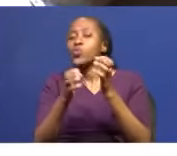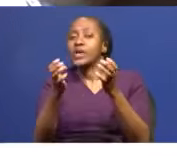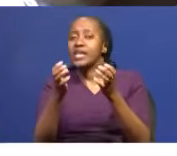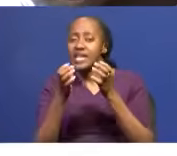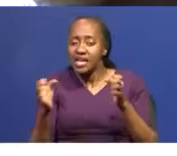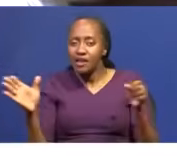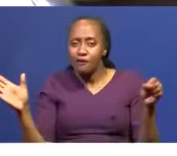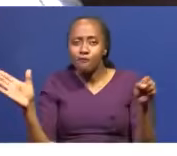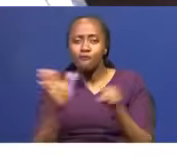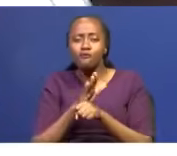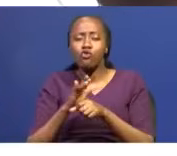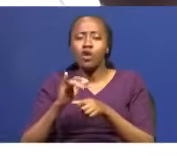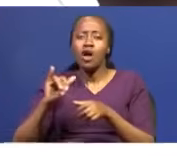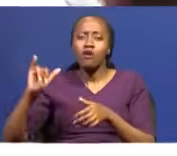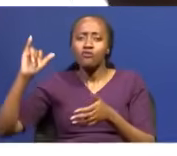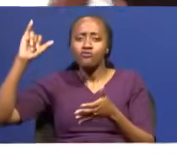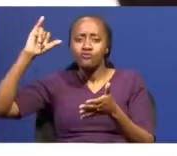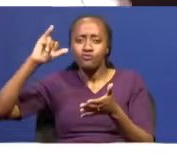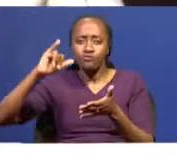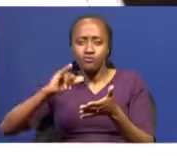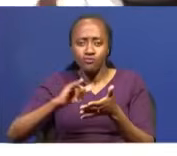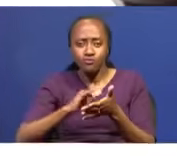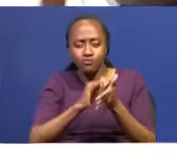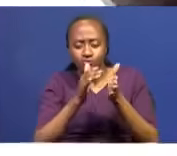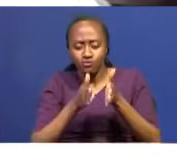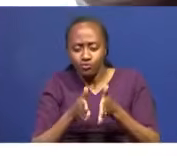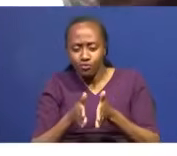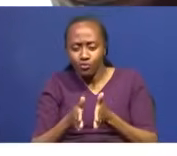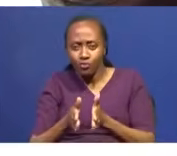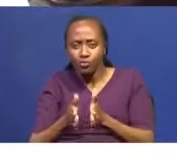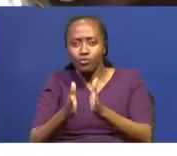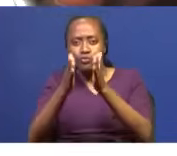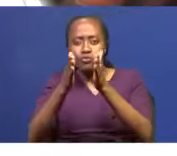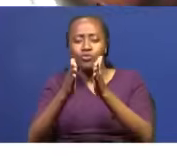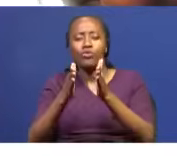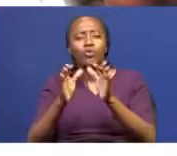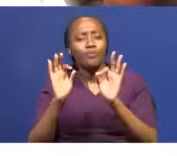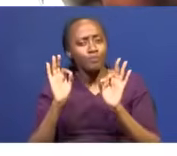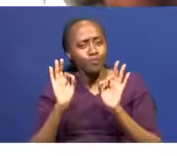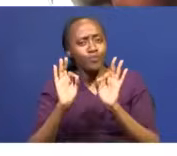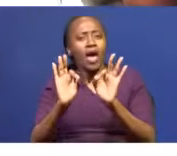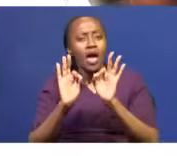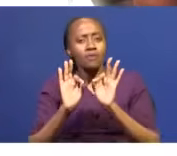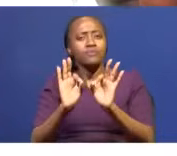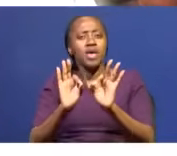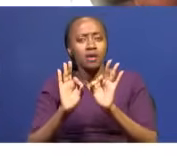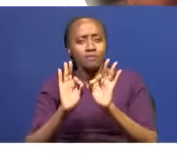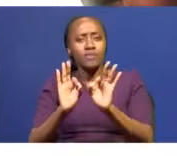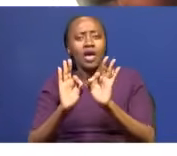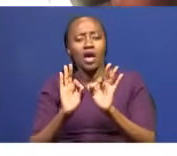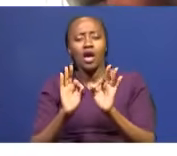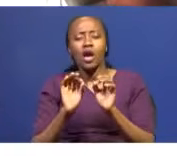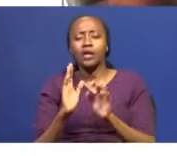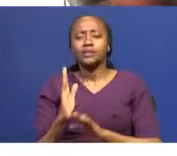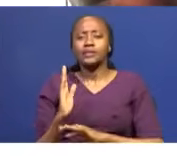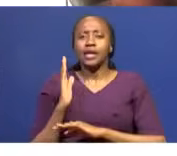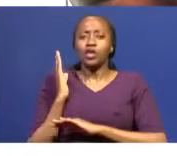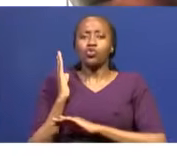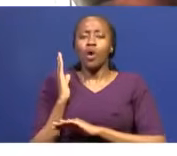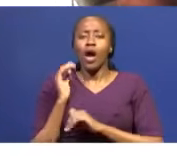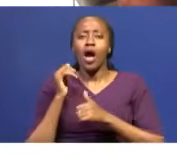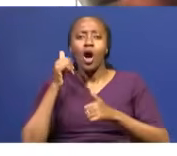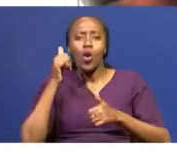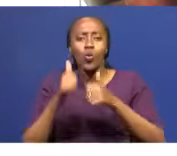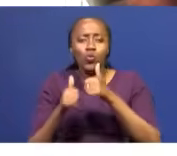full-fledged runway. A full-fledged runway ambayo iko secure na